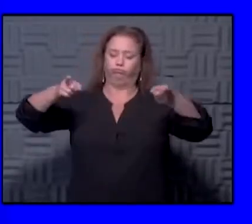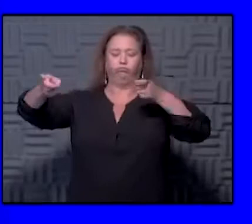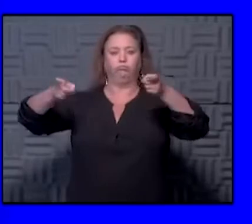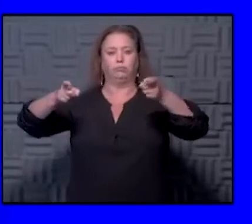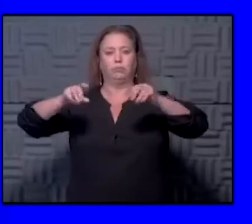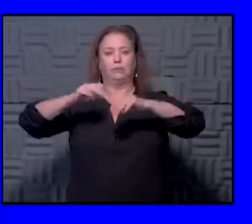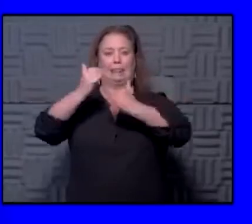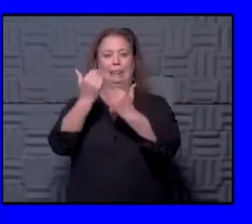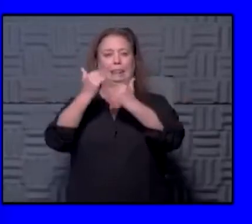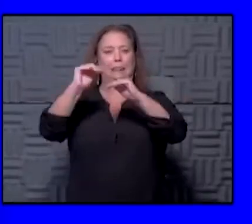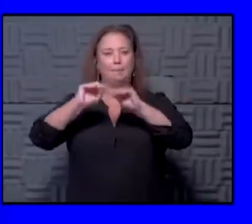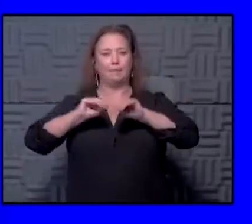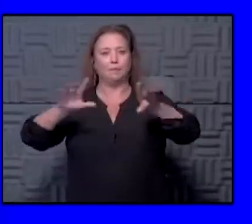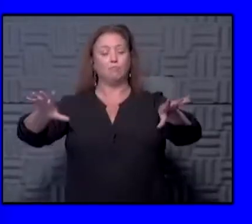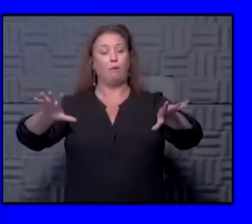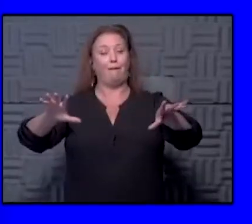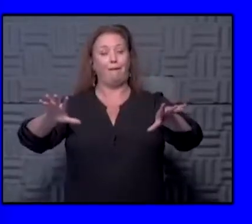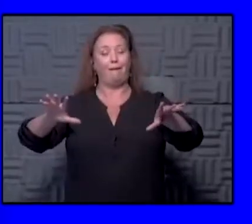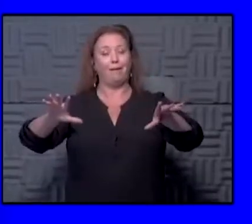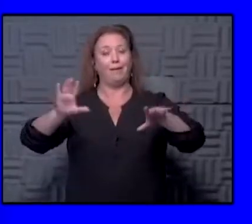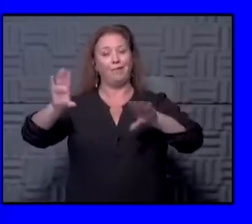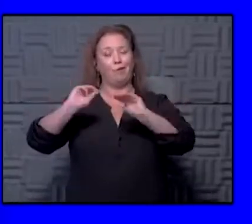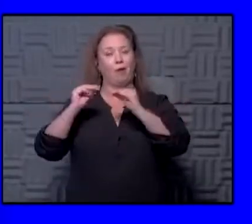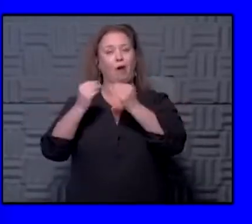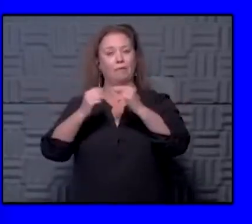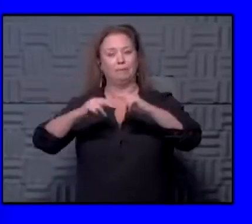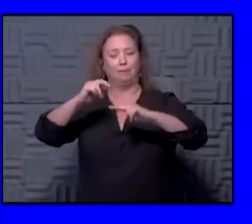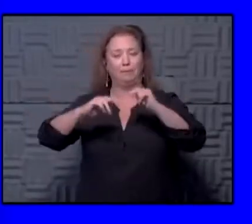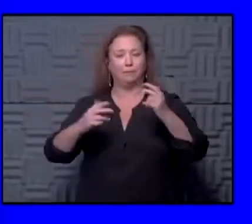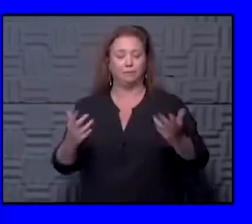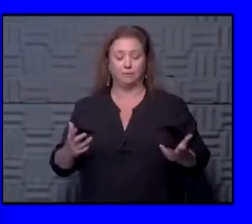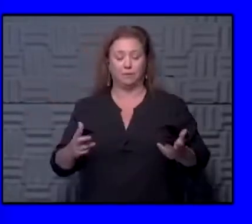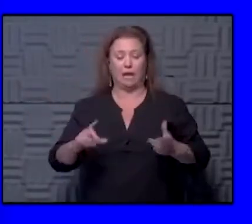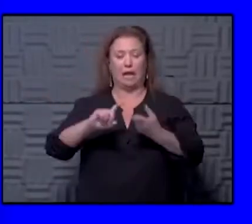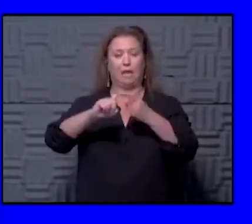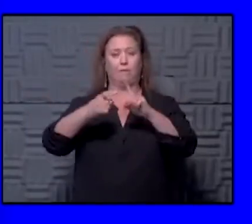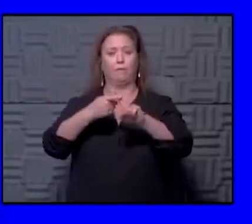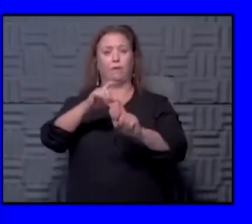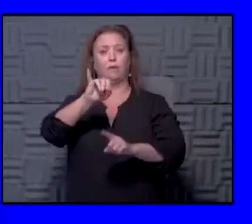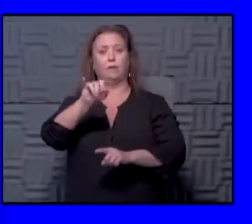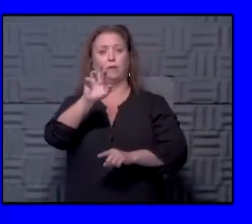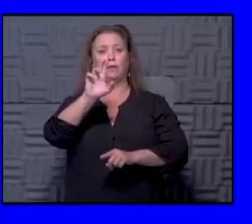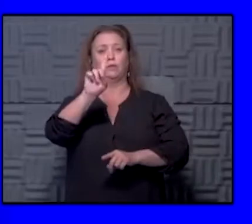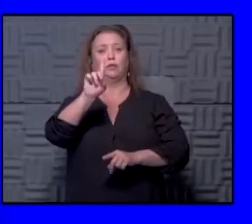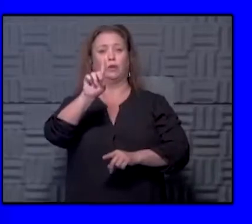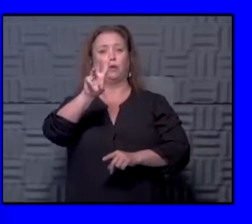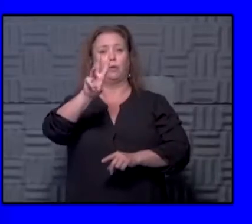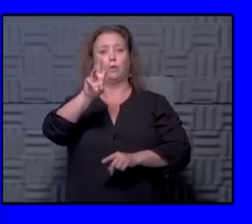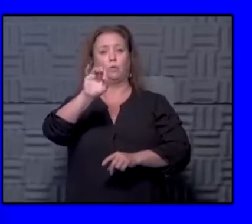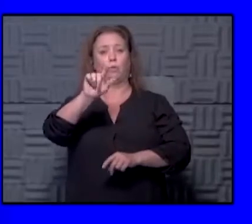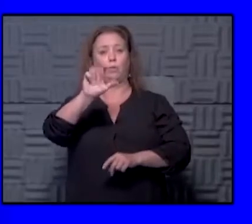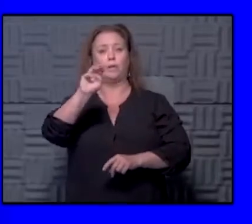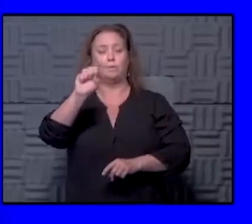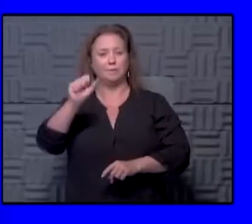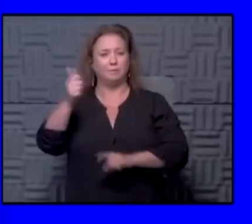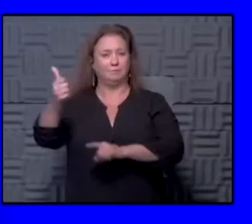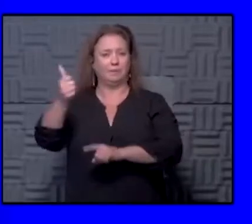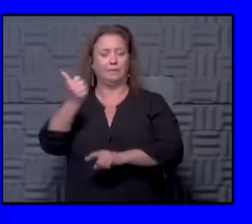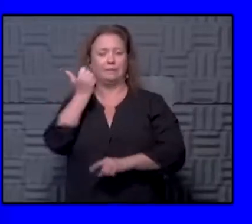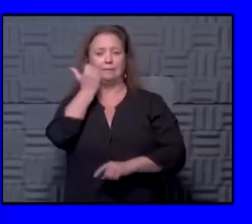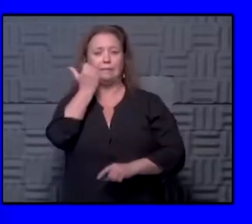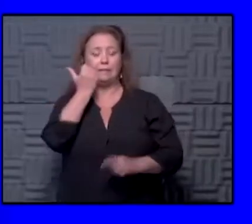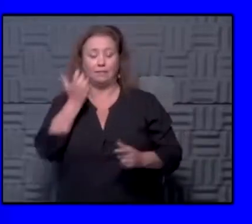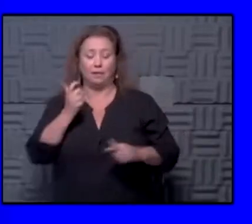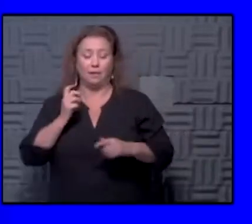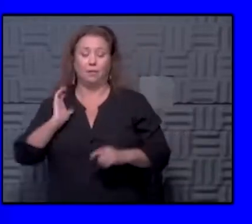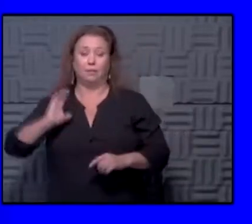of that spread within their office buildings. You know, I have a friend, Jared Williams, who's a dentist, and you